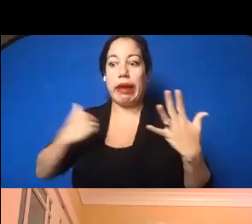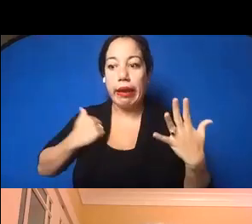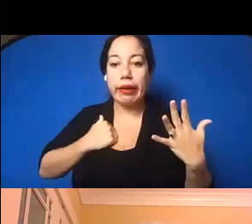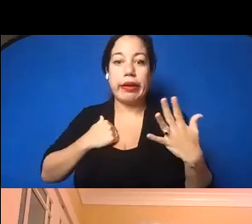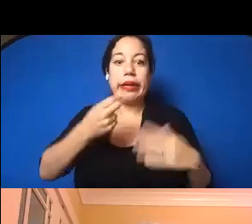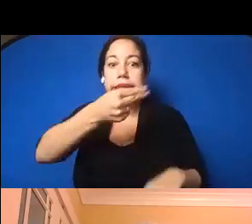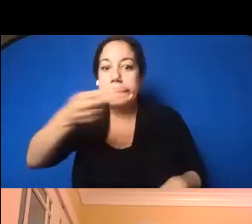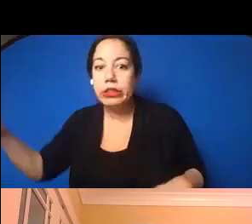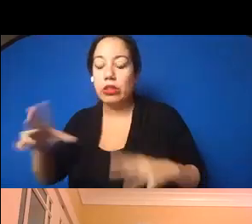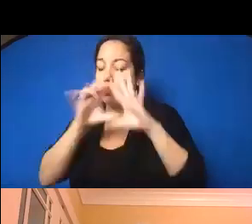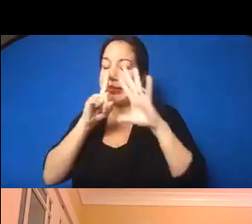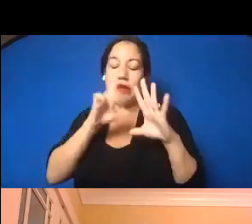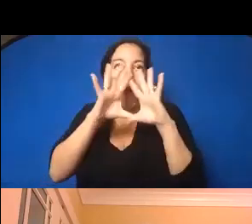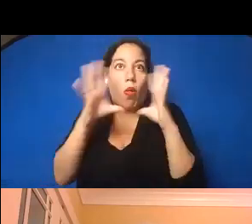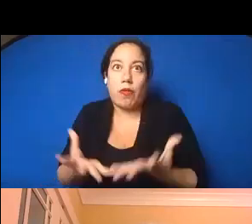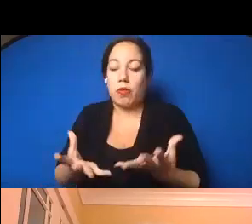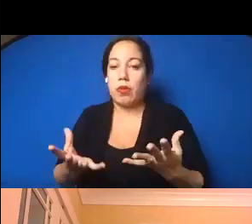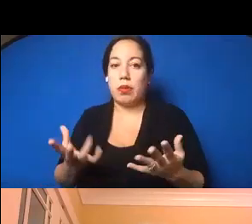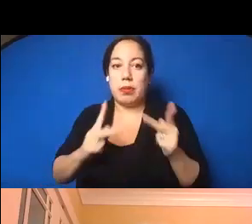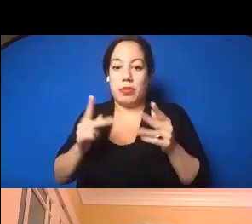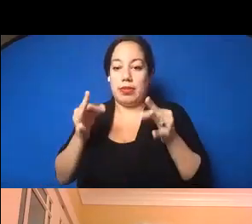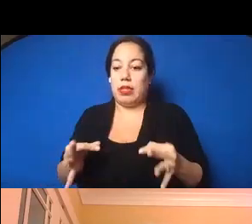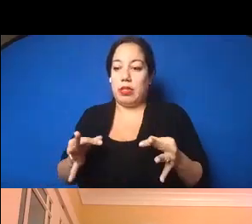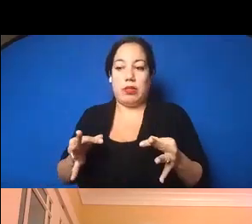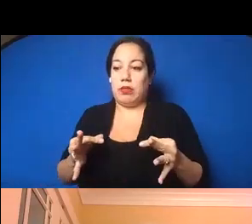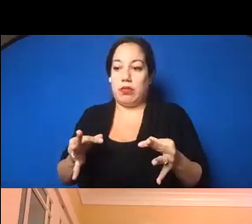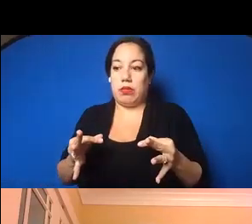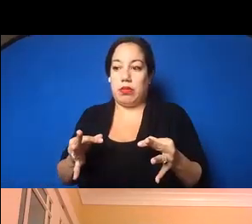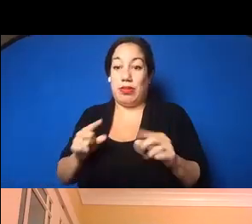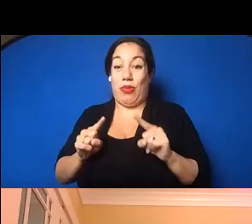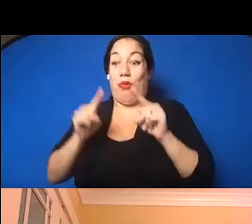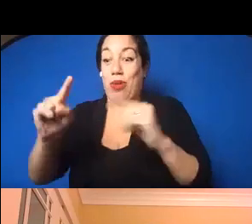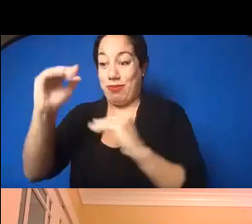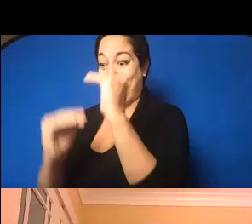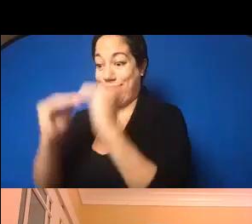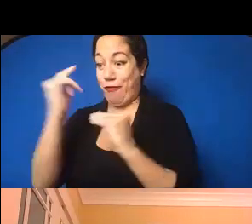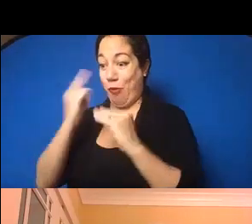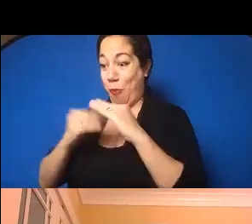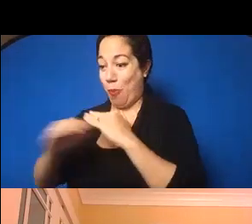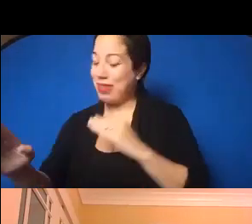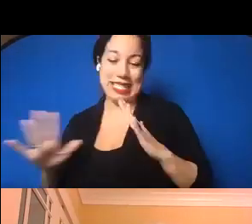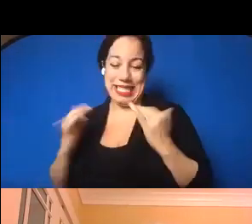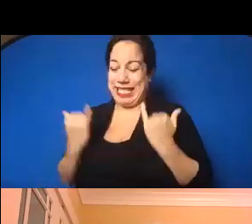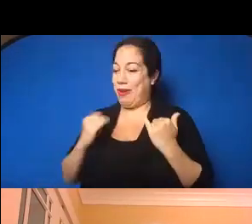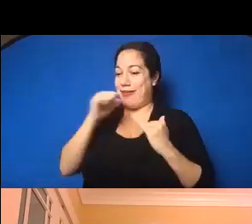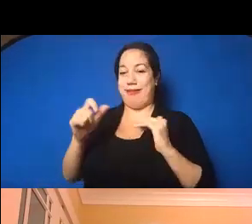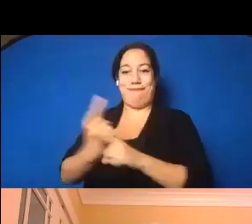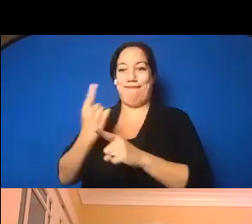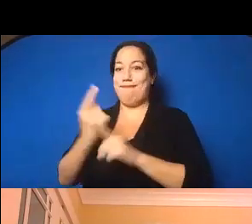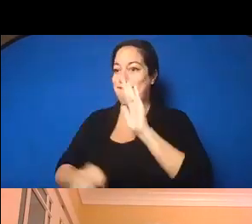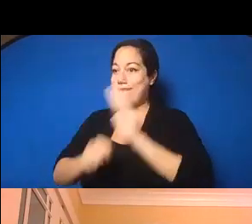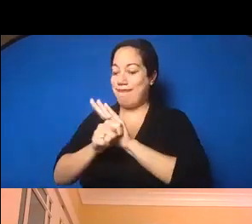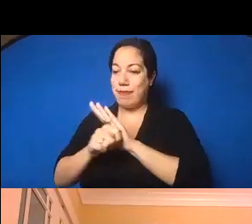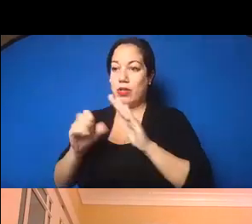Indonesia, all over the world. People are deciding that facility birth is not this time. There's a scarcity of care providers due to diversion